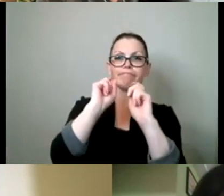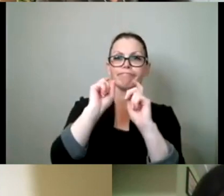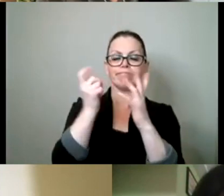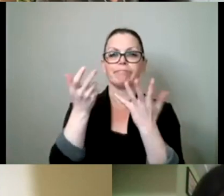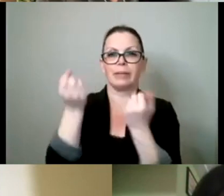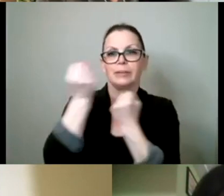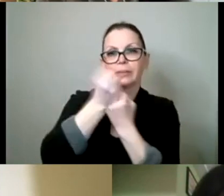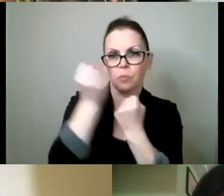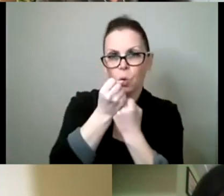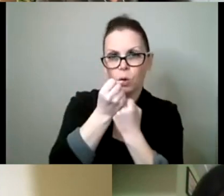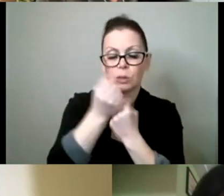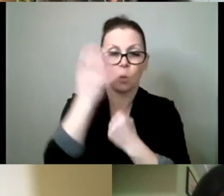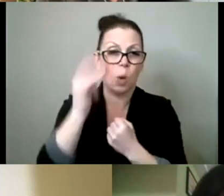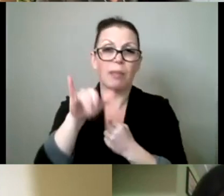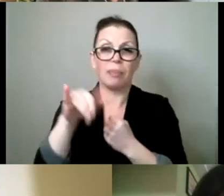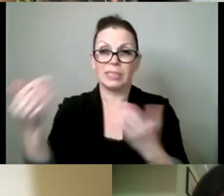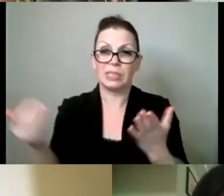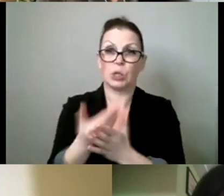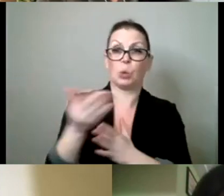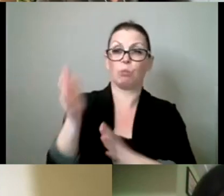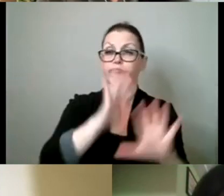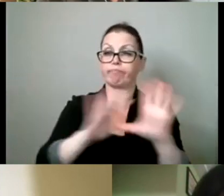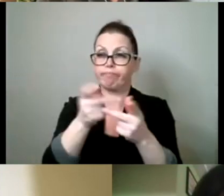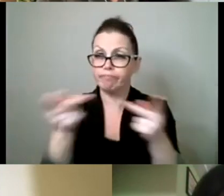is becoming so new, we're in this place where,